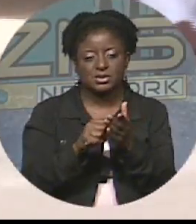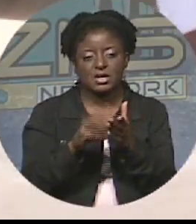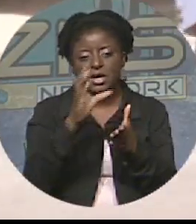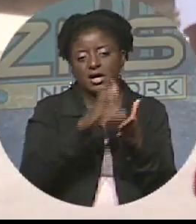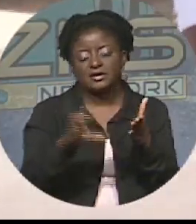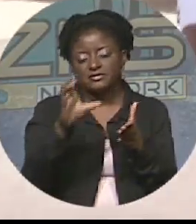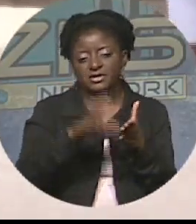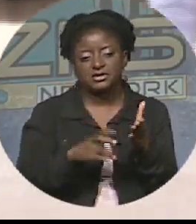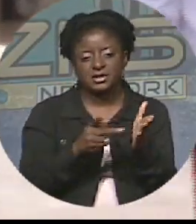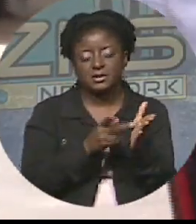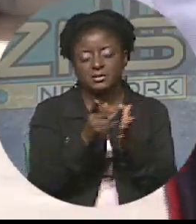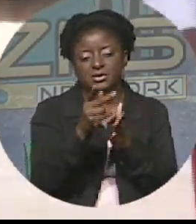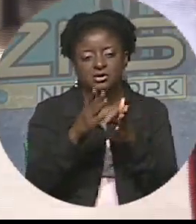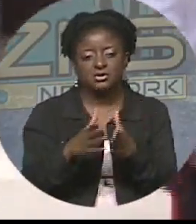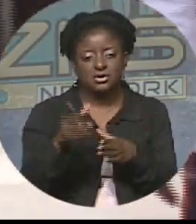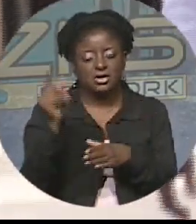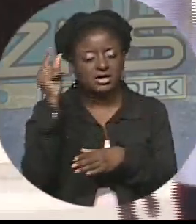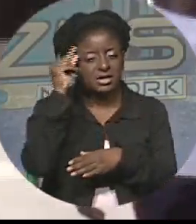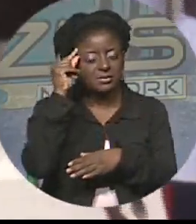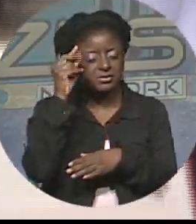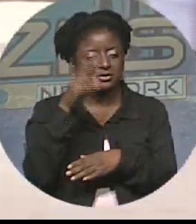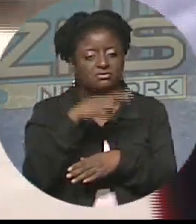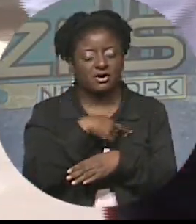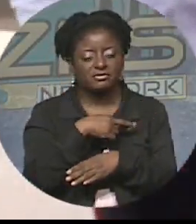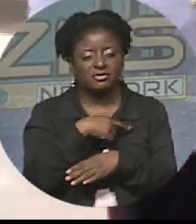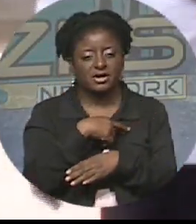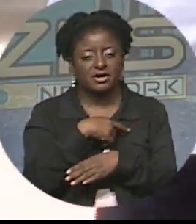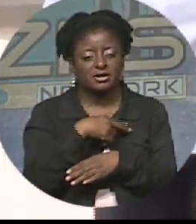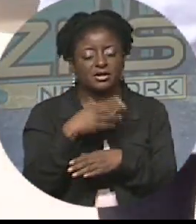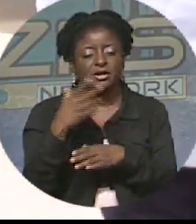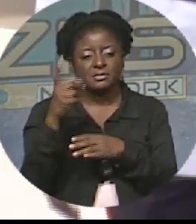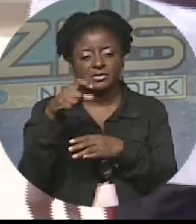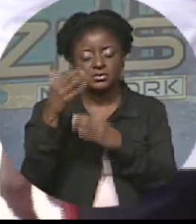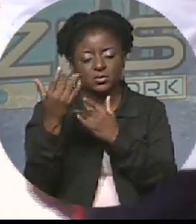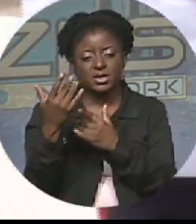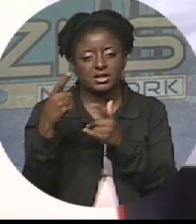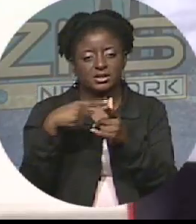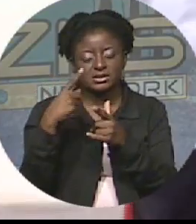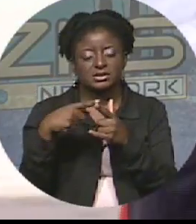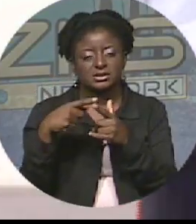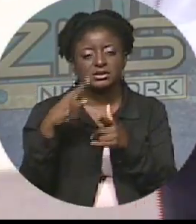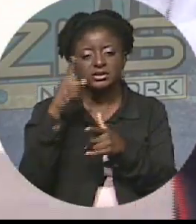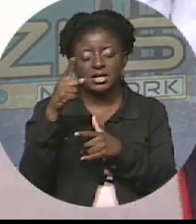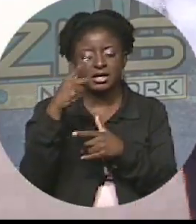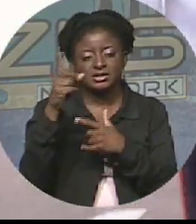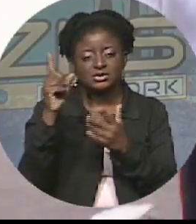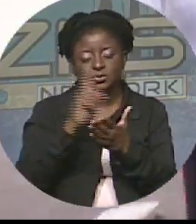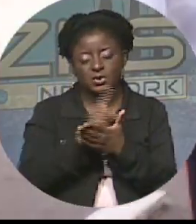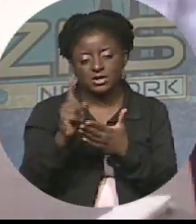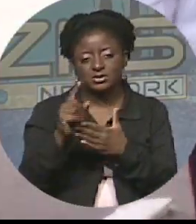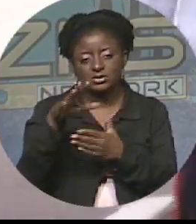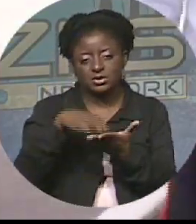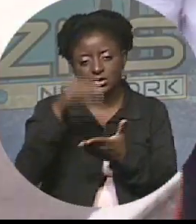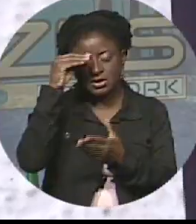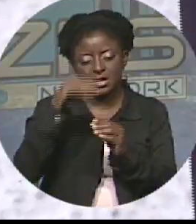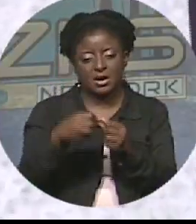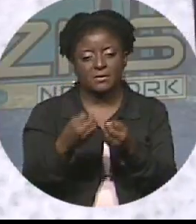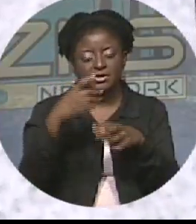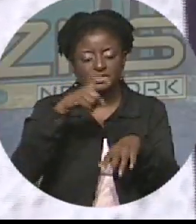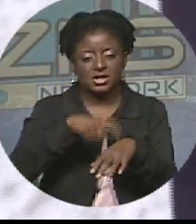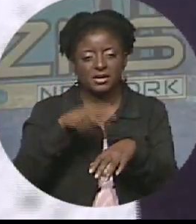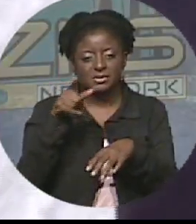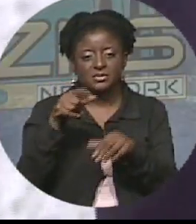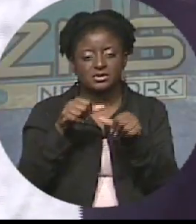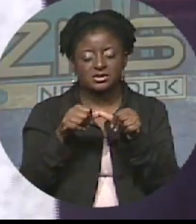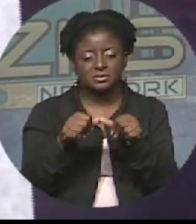murderer Gibson Raphael will have to wait until next week to find out how much time he will spend behind bars for the brutal